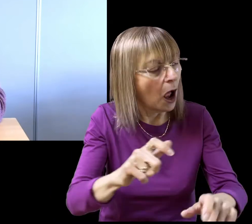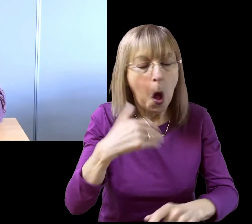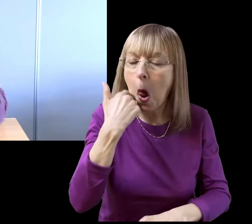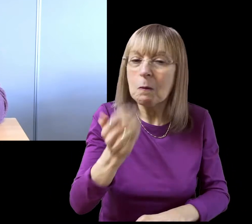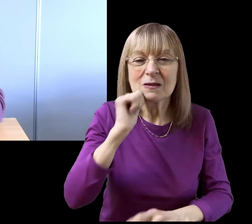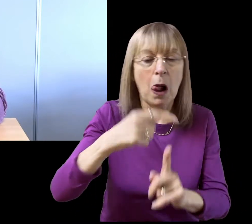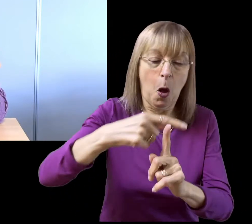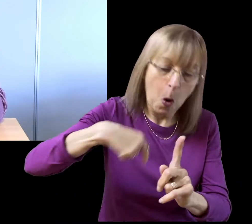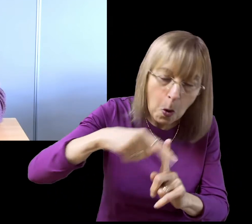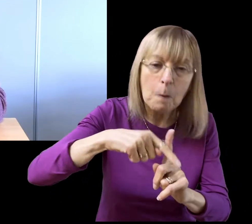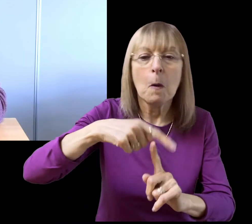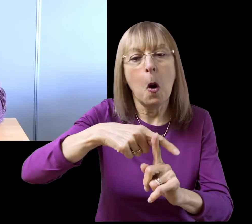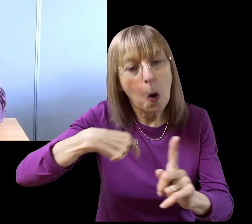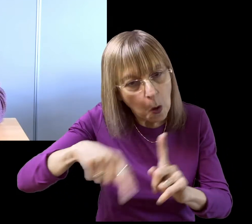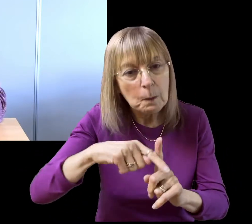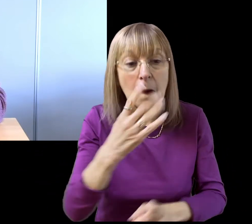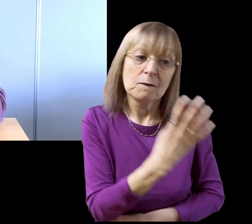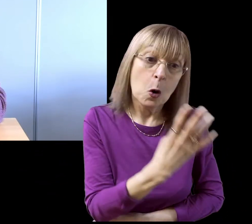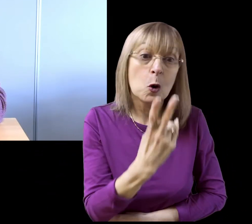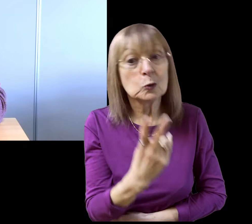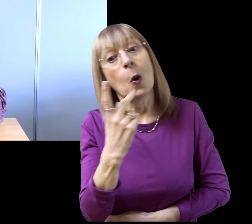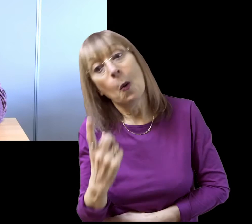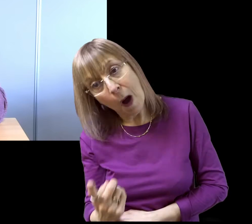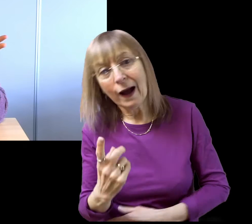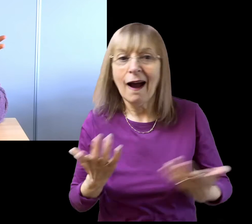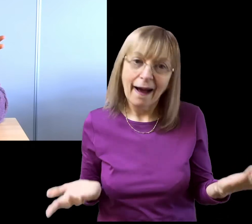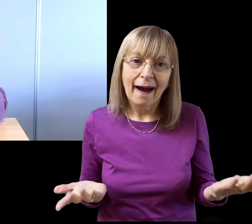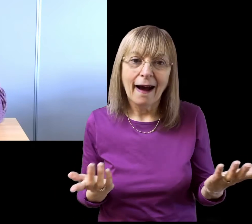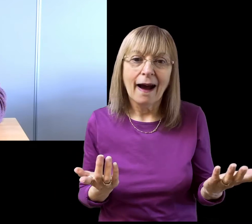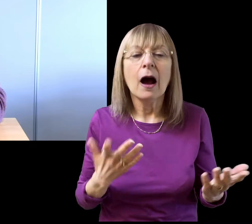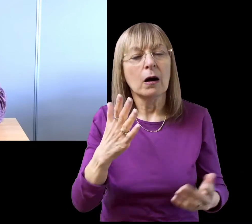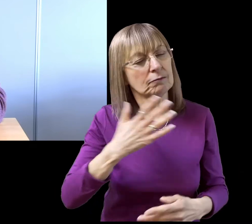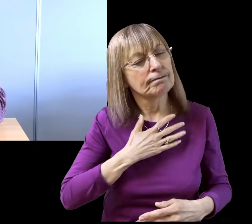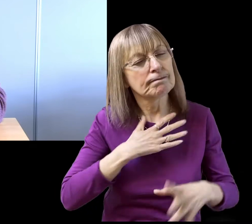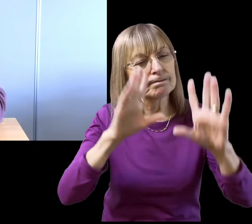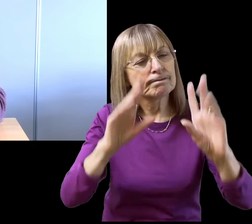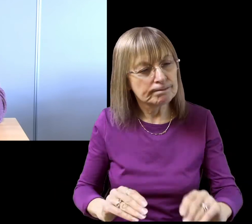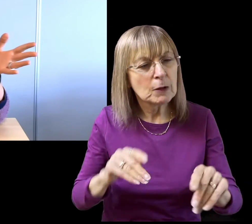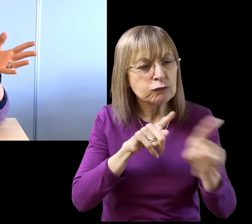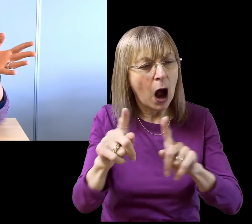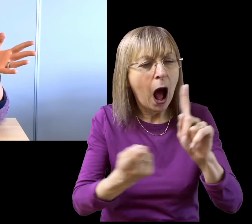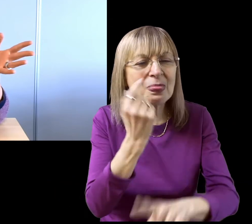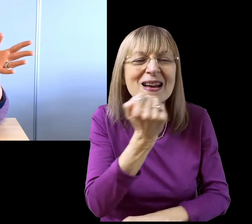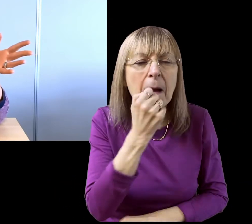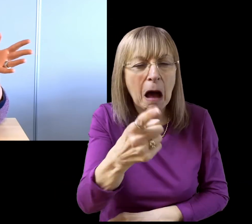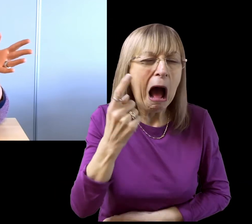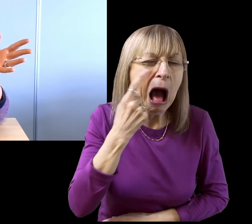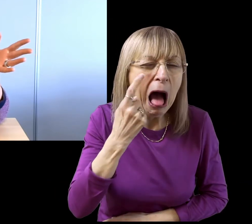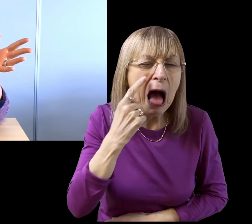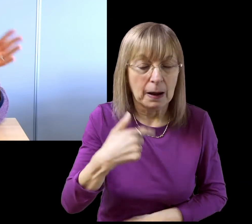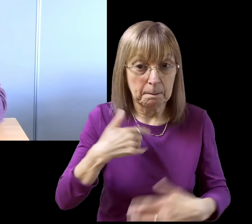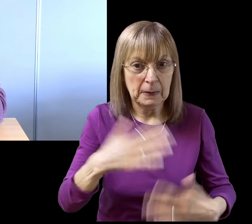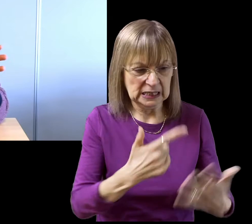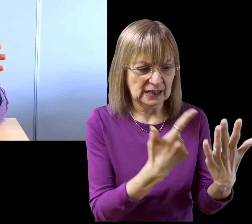seems that you'll get into the same loop. Maybe you'd like to pause me now and try any other numbers that you'd like